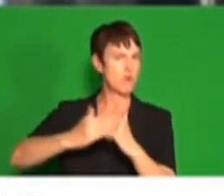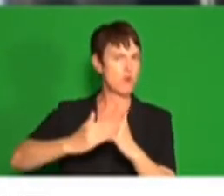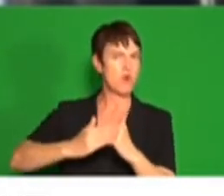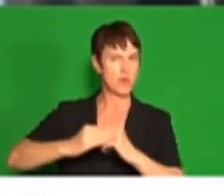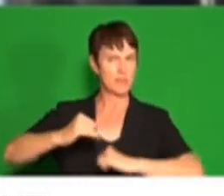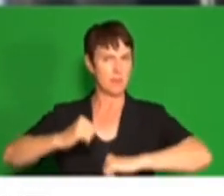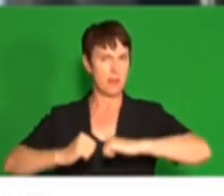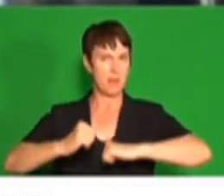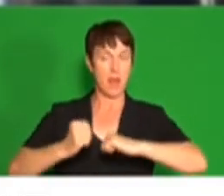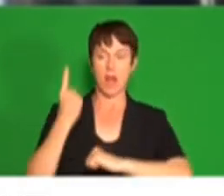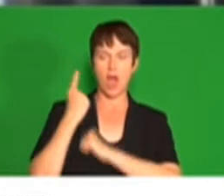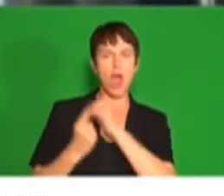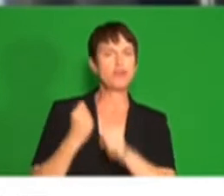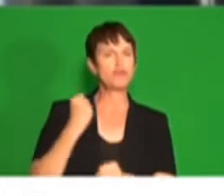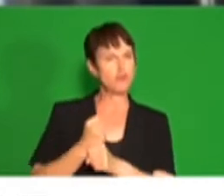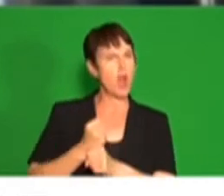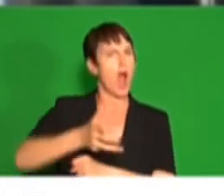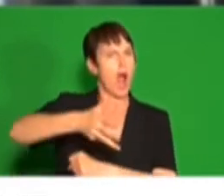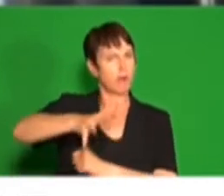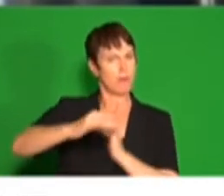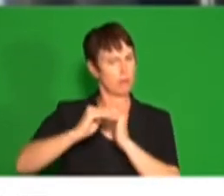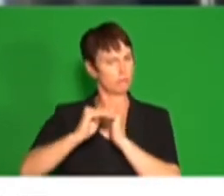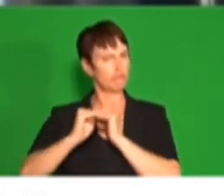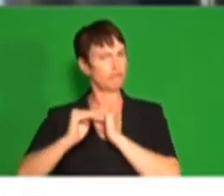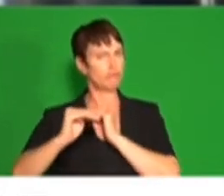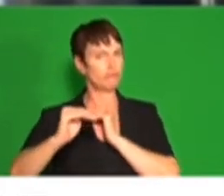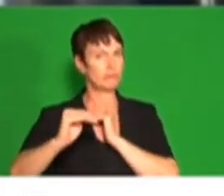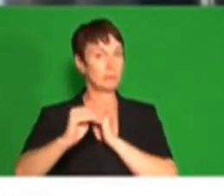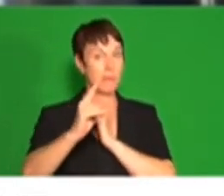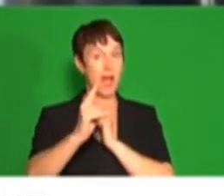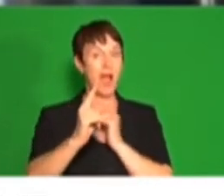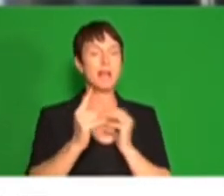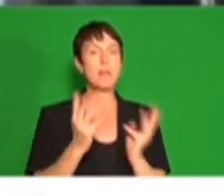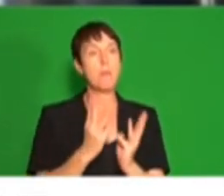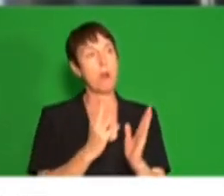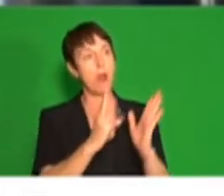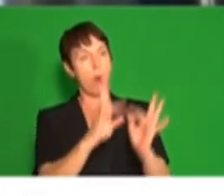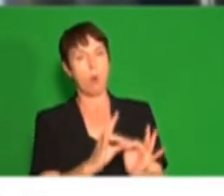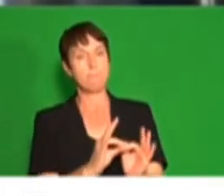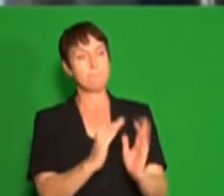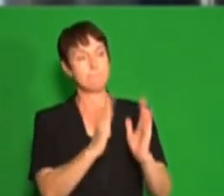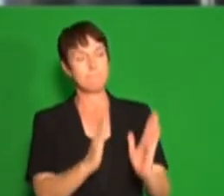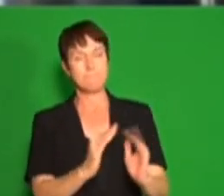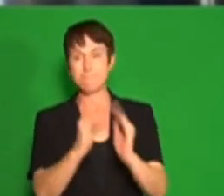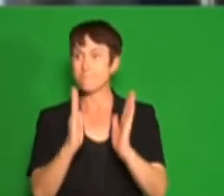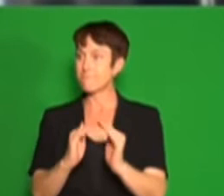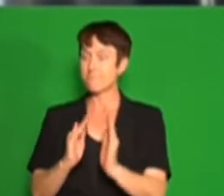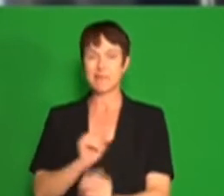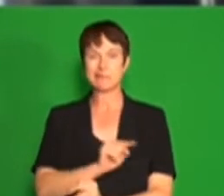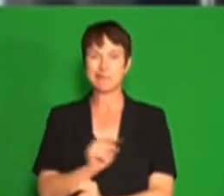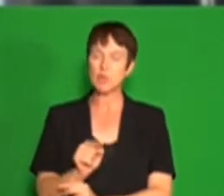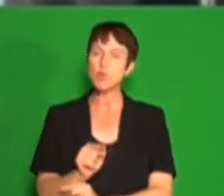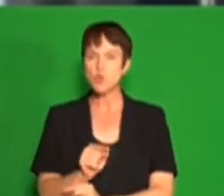year, although those of households continue to moderate from quite high